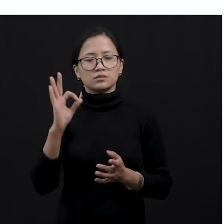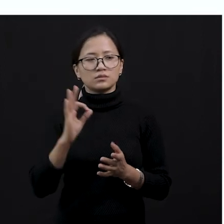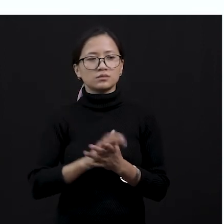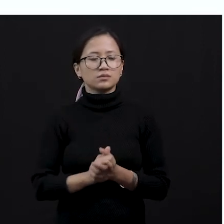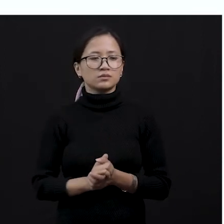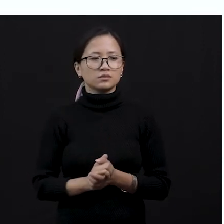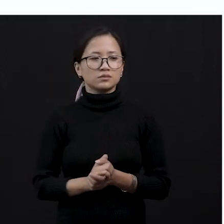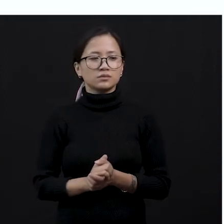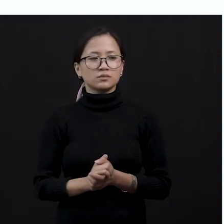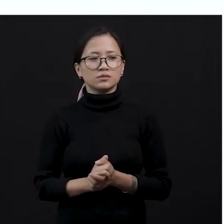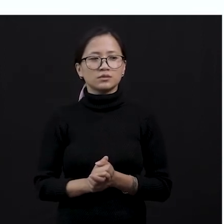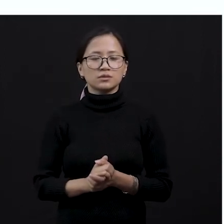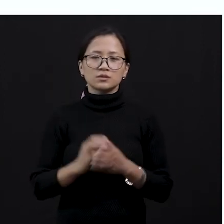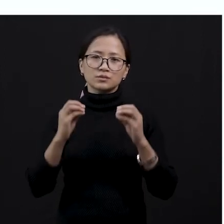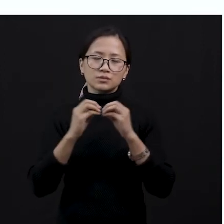See,